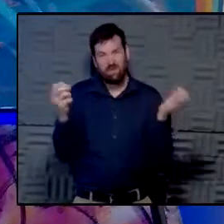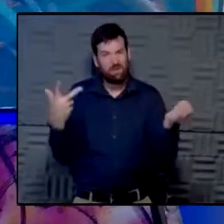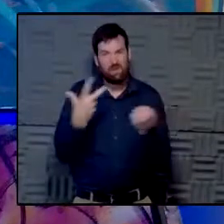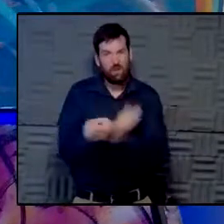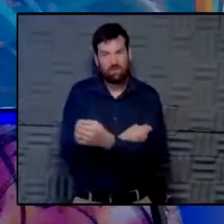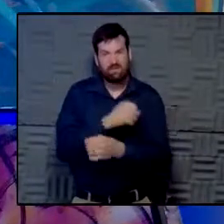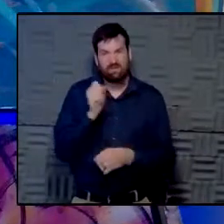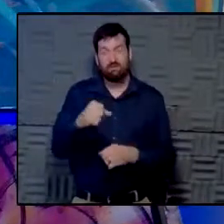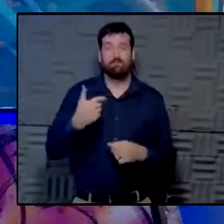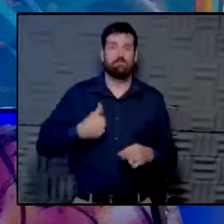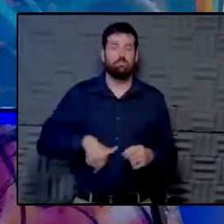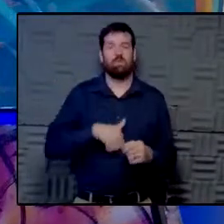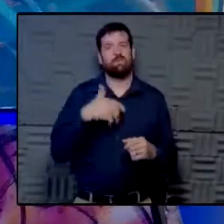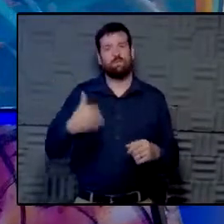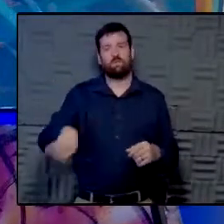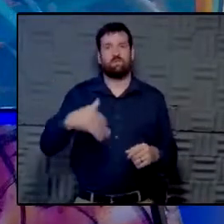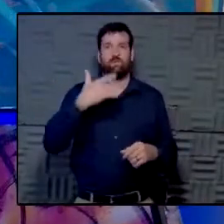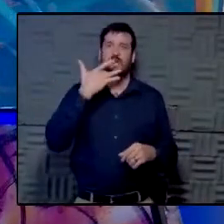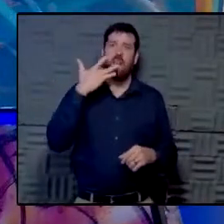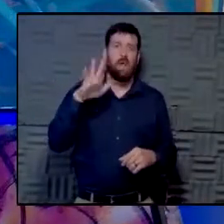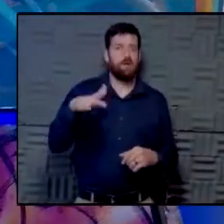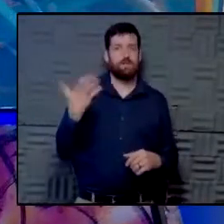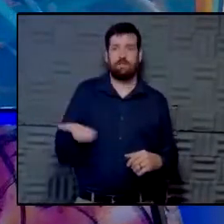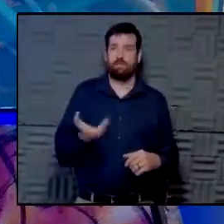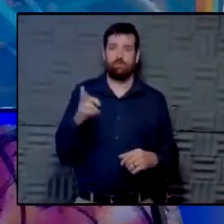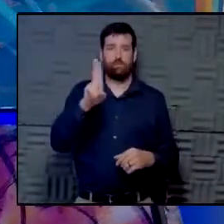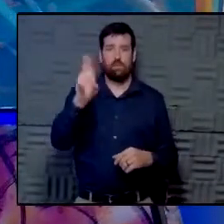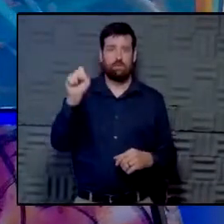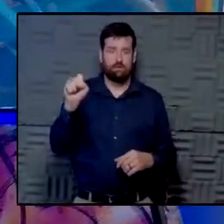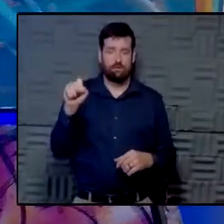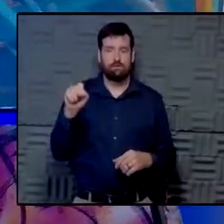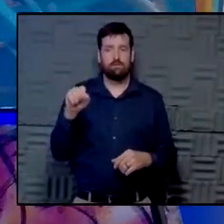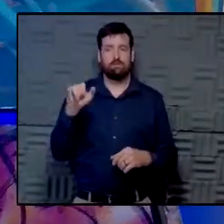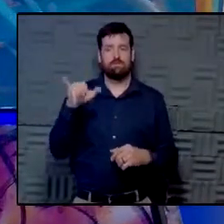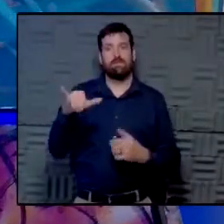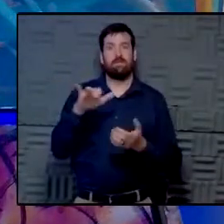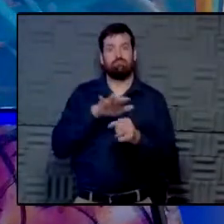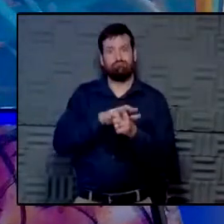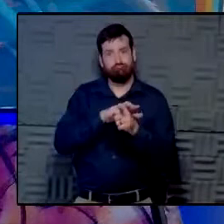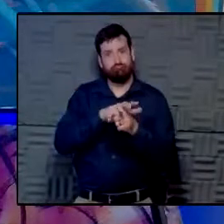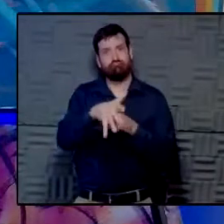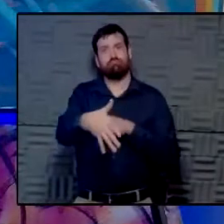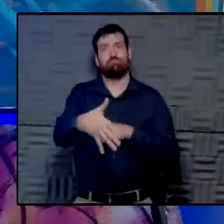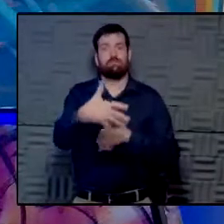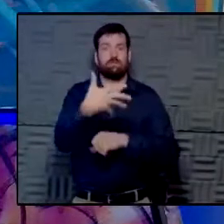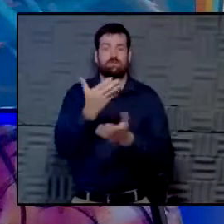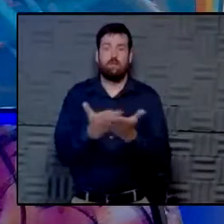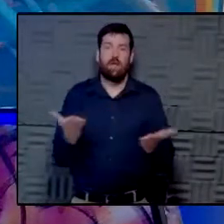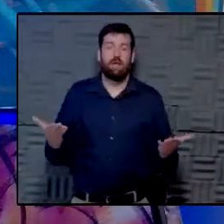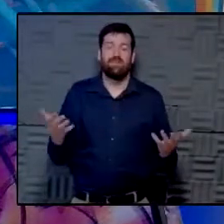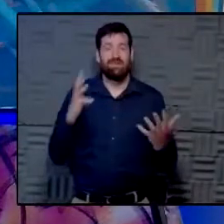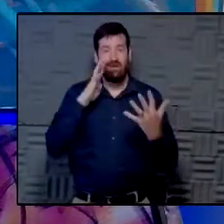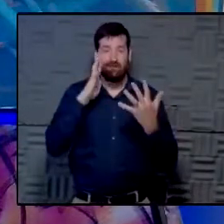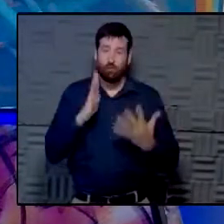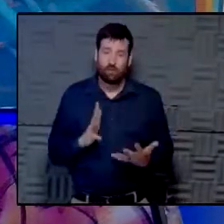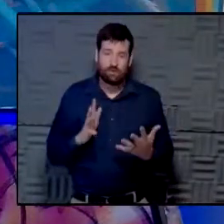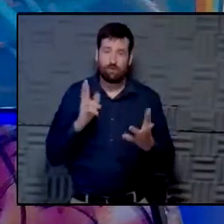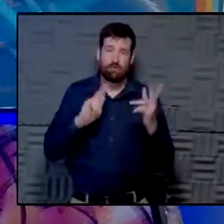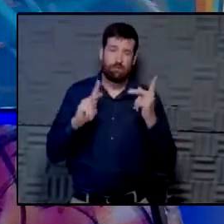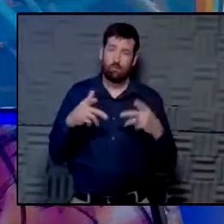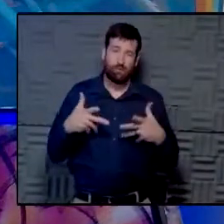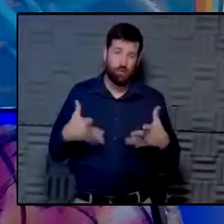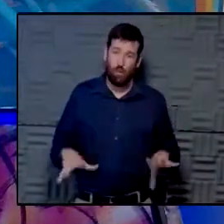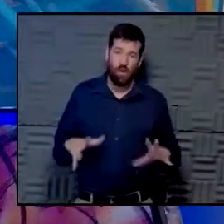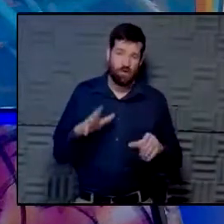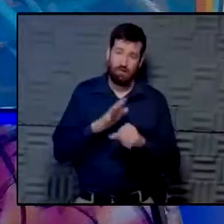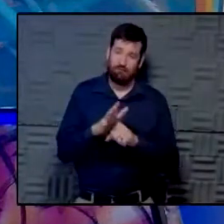I think we are very fortunate here in the United States to be able to do that and have that glut of supply. Unfortunately, we don't have the demand. So I think that's an issue